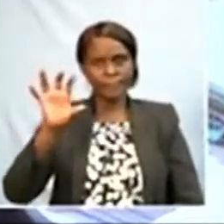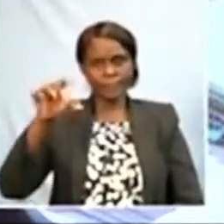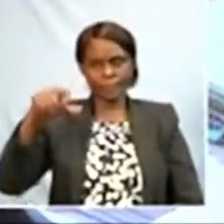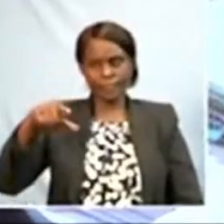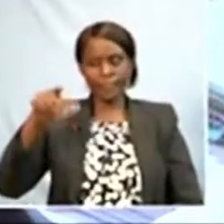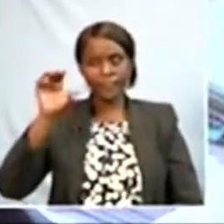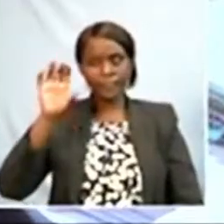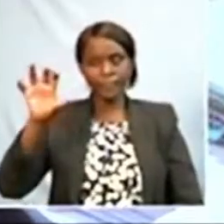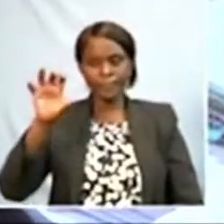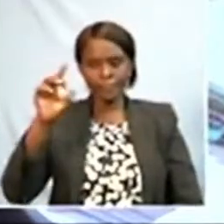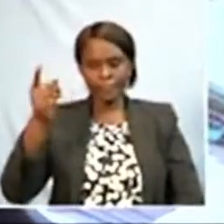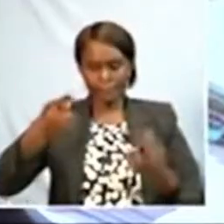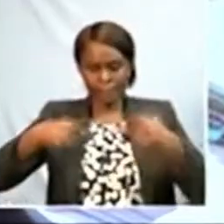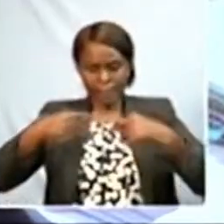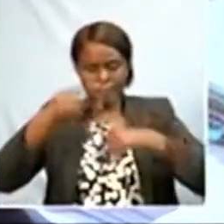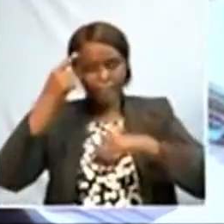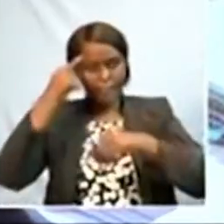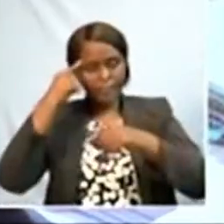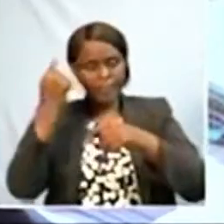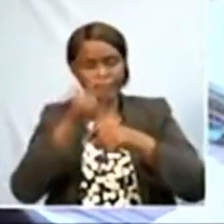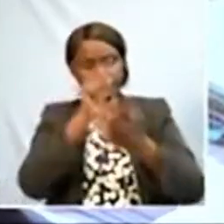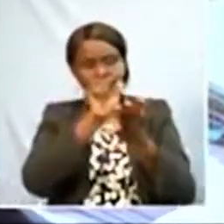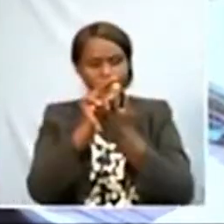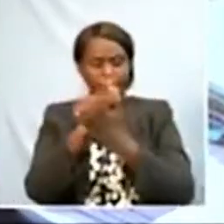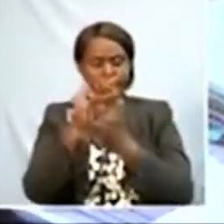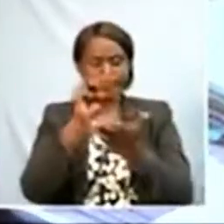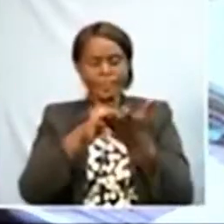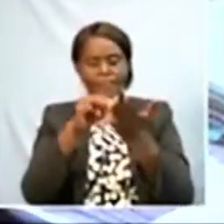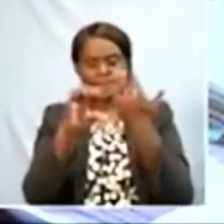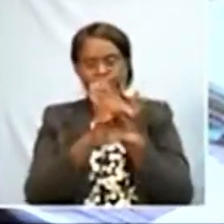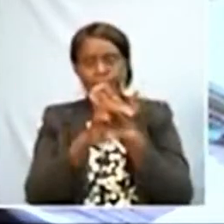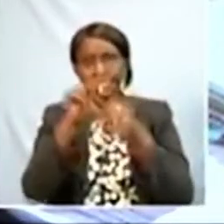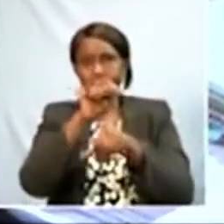officer only approved the project in March